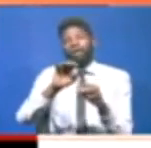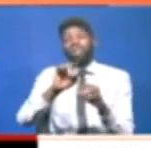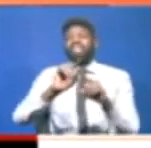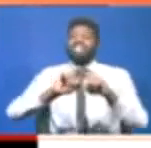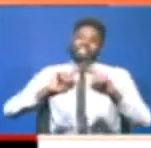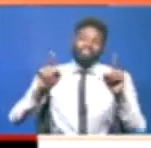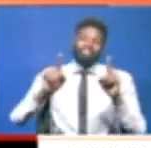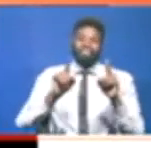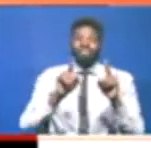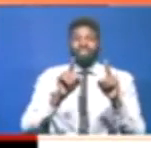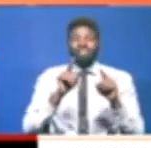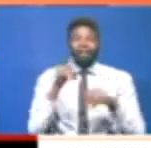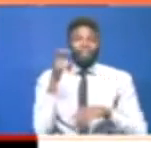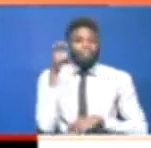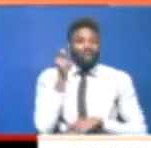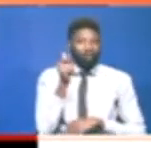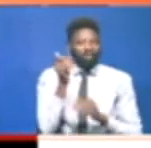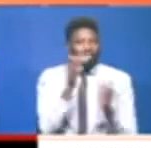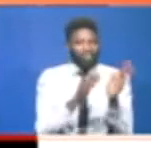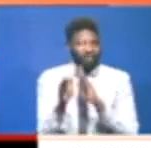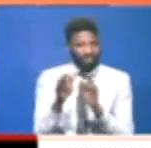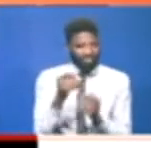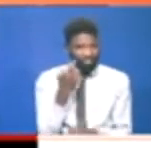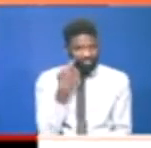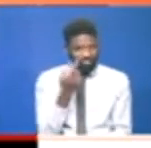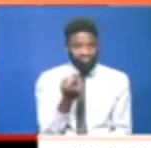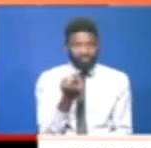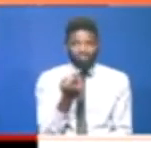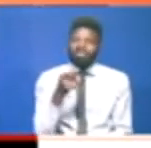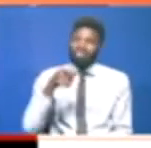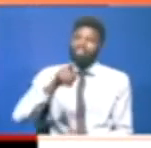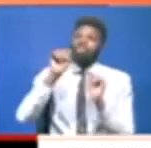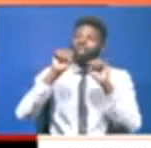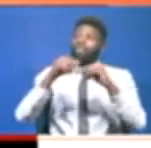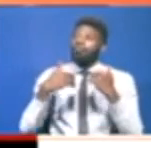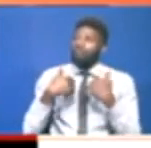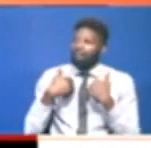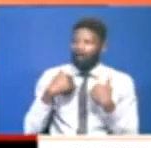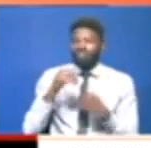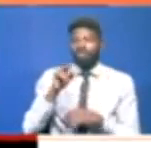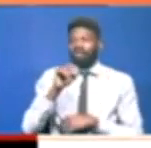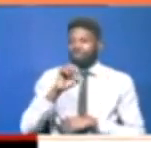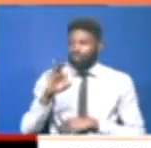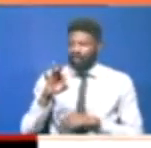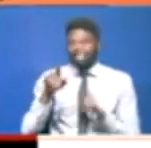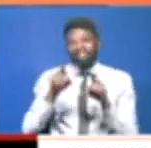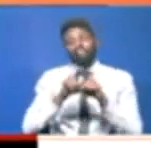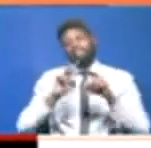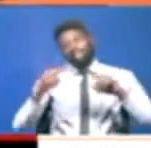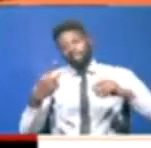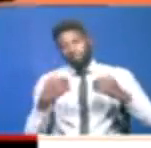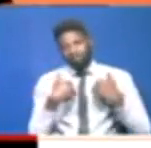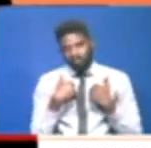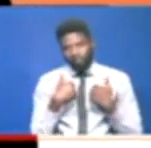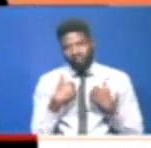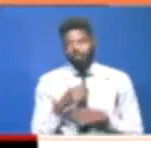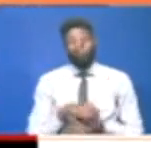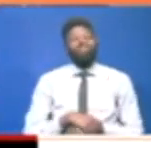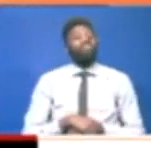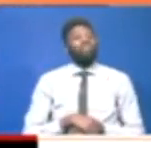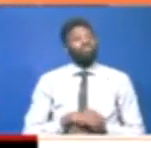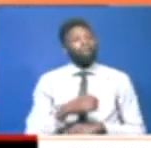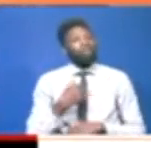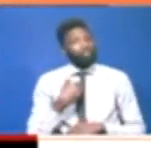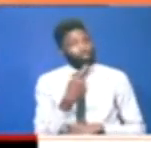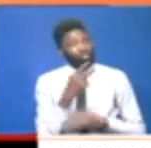plan. That's where now you're so just spreading. So you can have NSSF and another one, yes. And another pension scheme. Exactly.